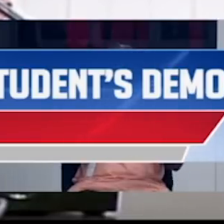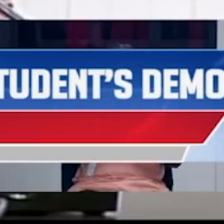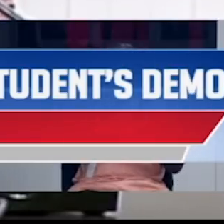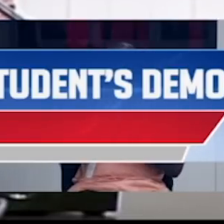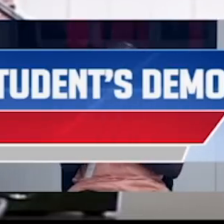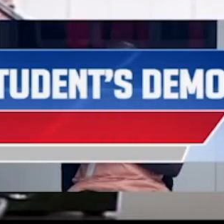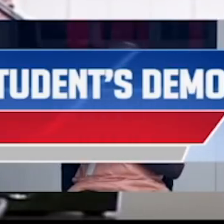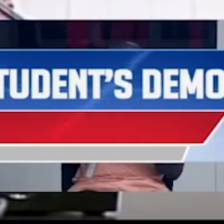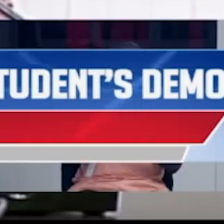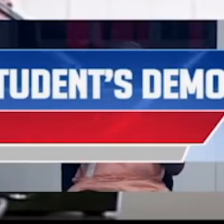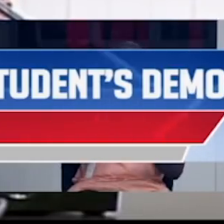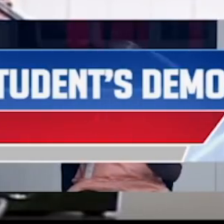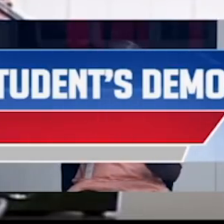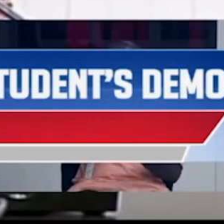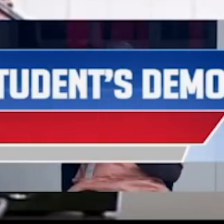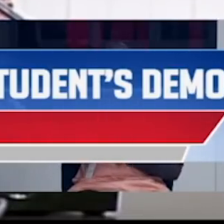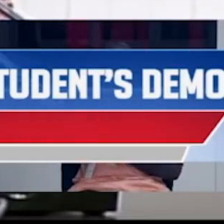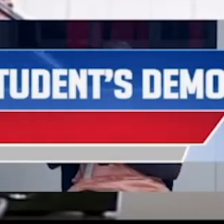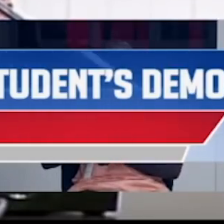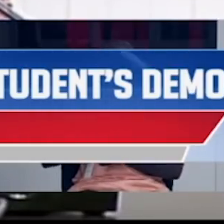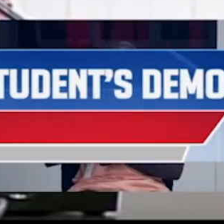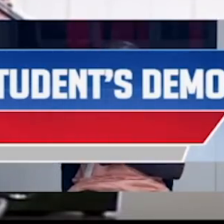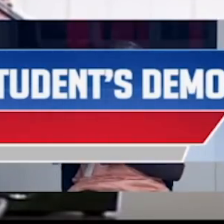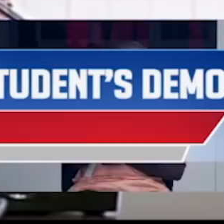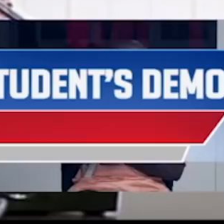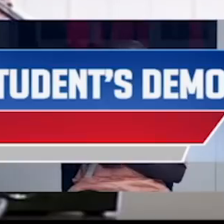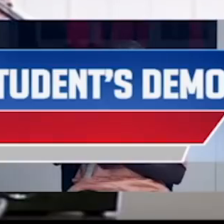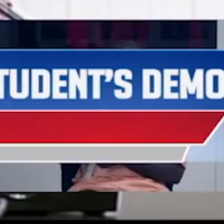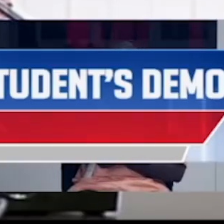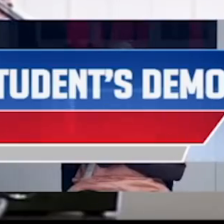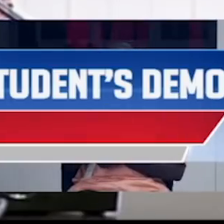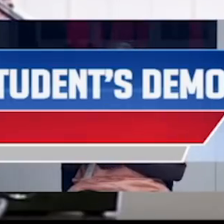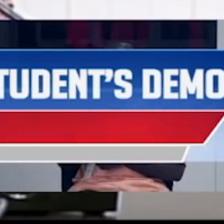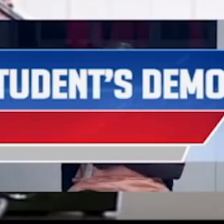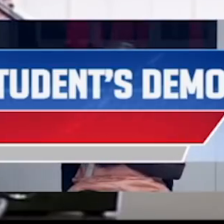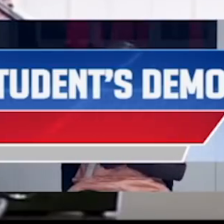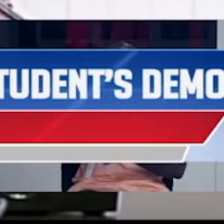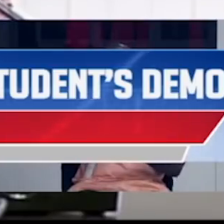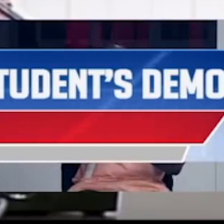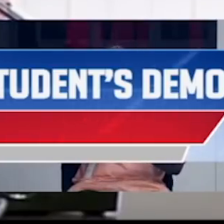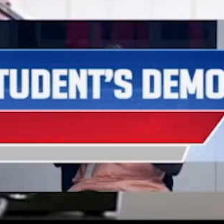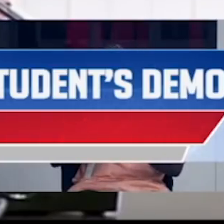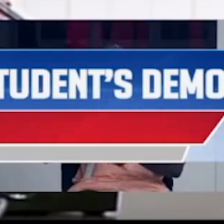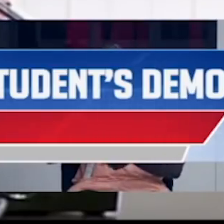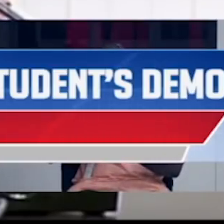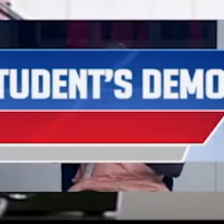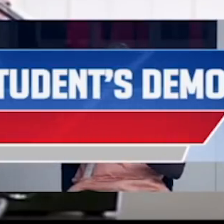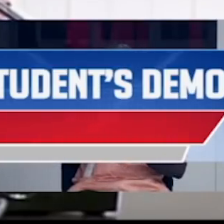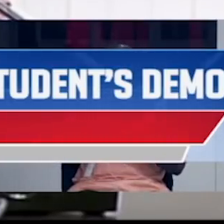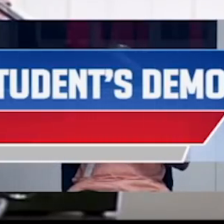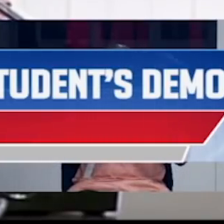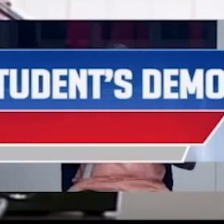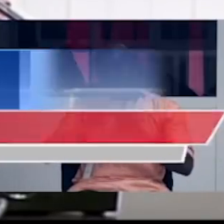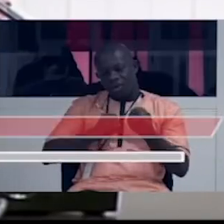good enough for you. When the three boys returned from Egypt with their medical treatment not completed, Dr. Jalo took their medical